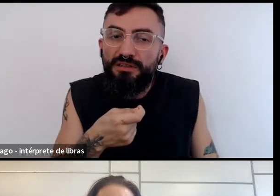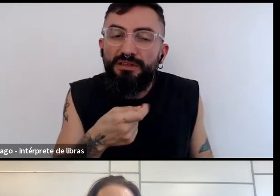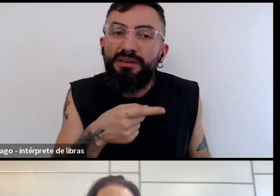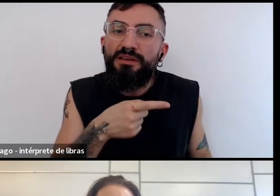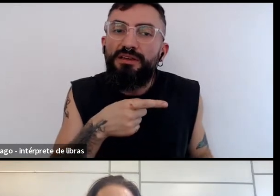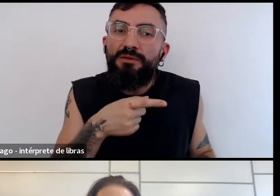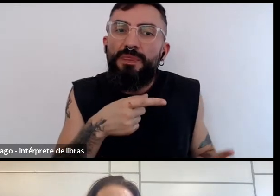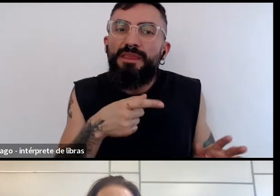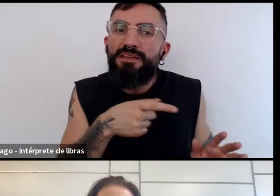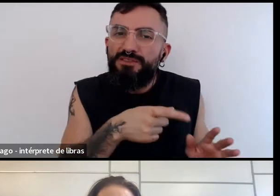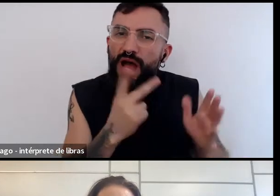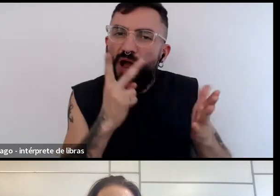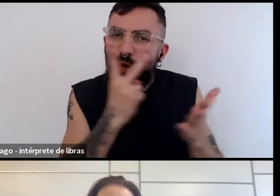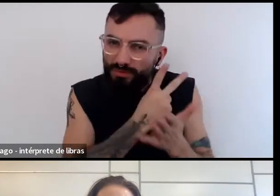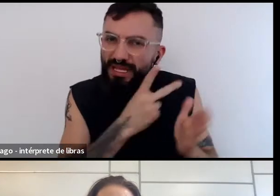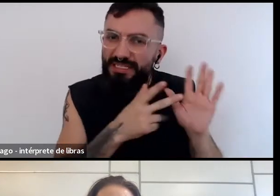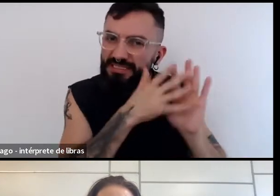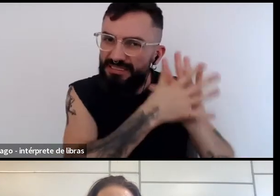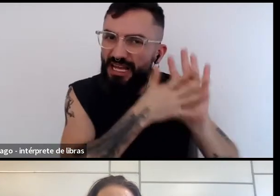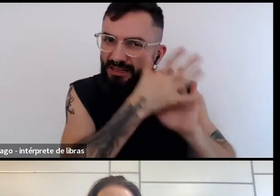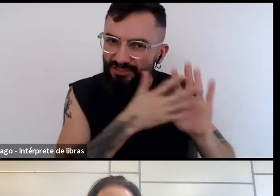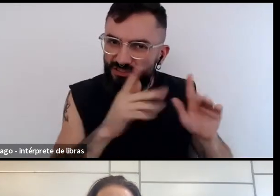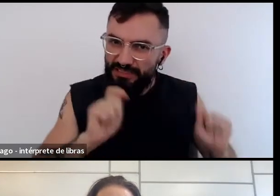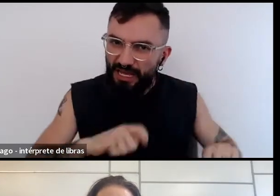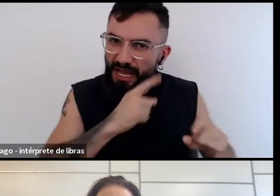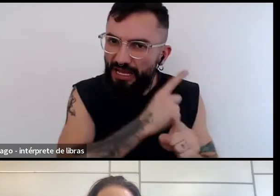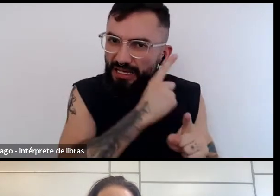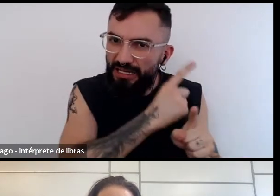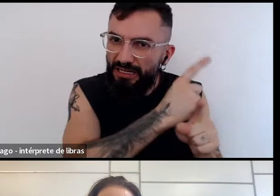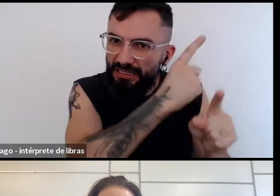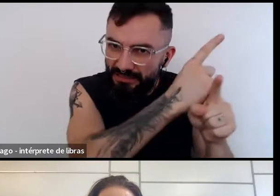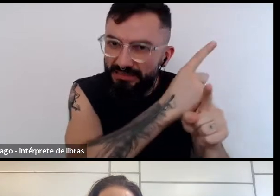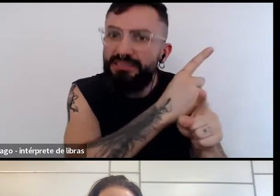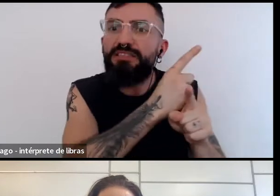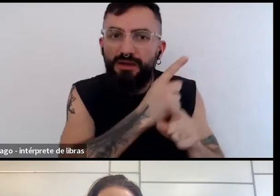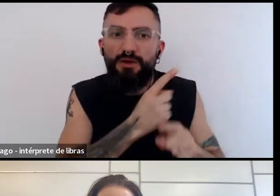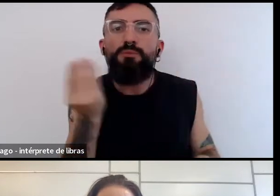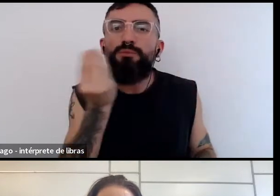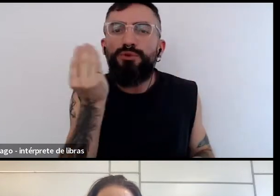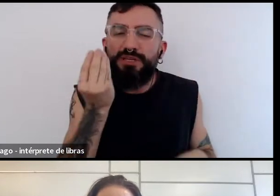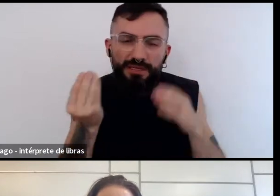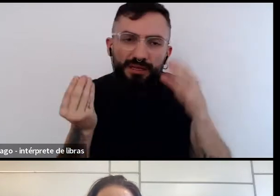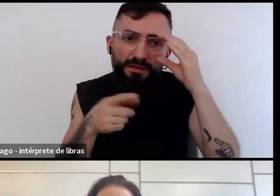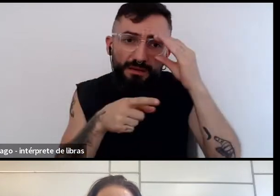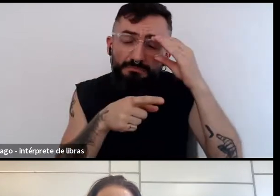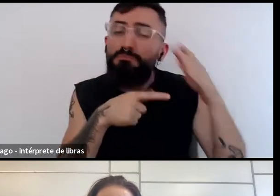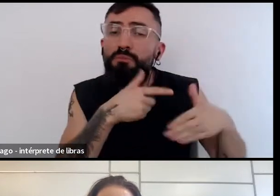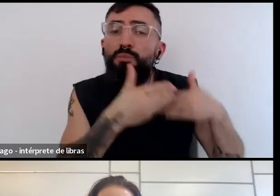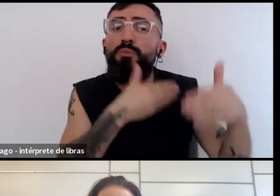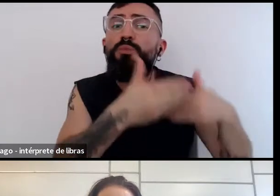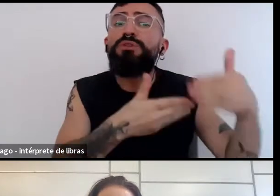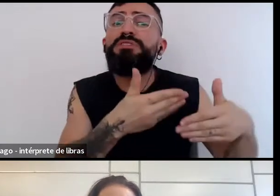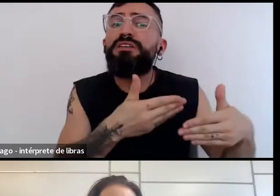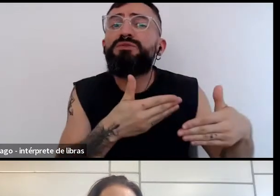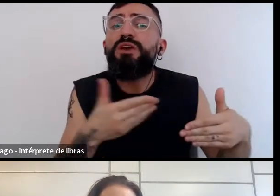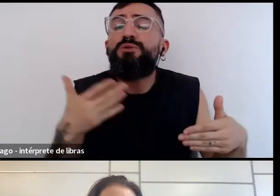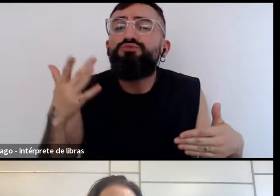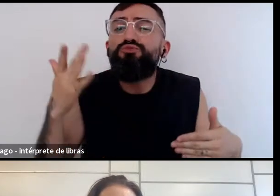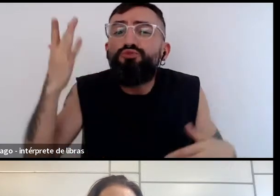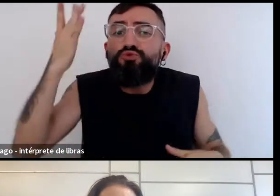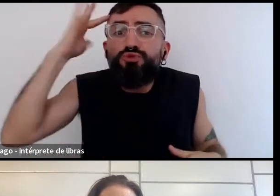language? Because I think it is kind of a universal process, but I don't